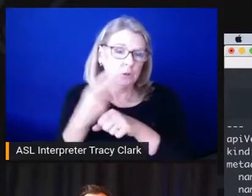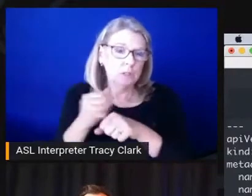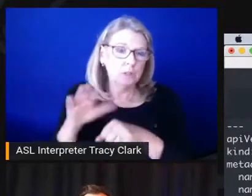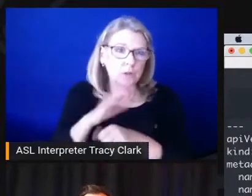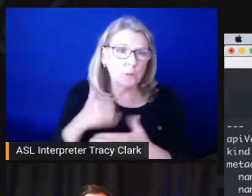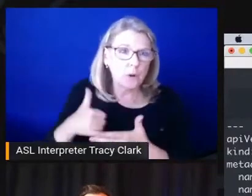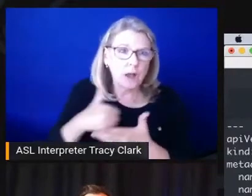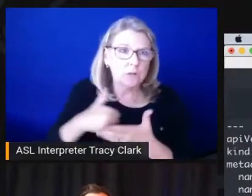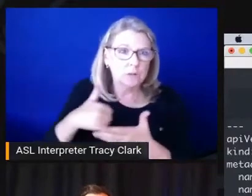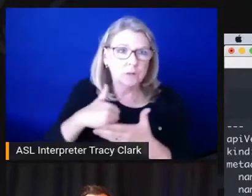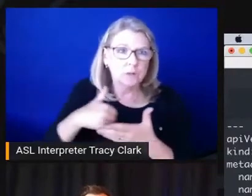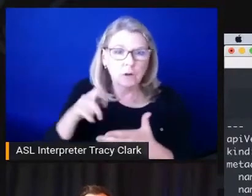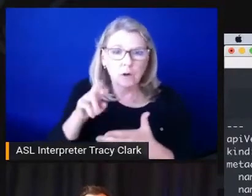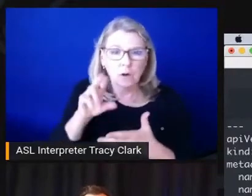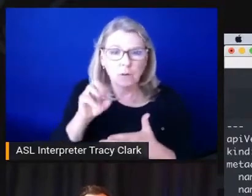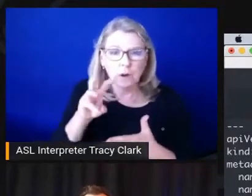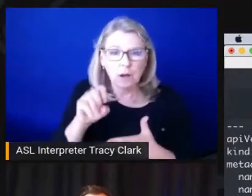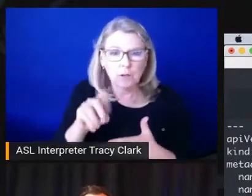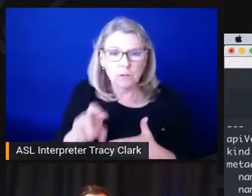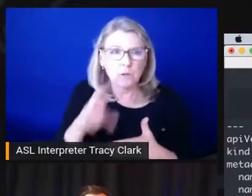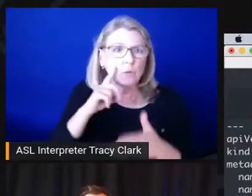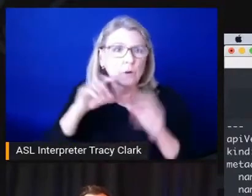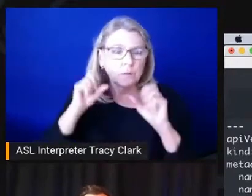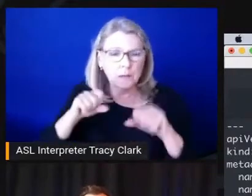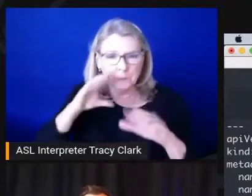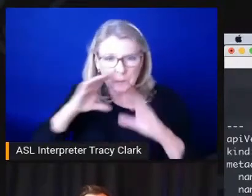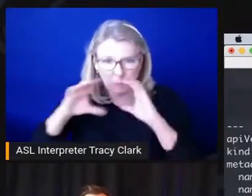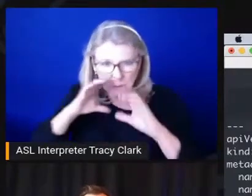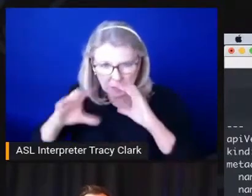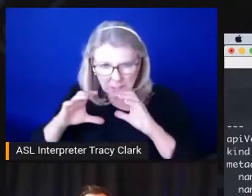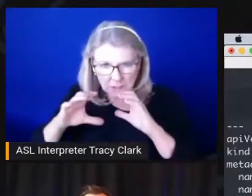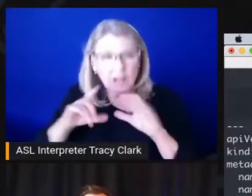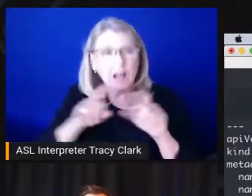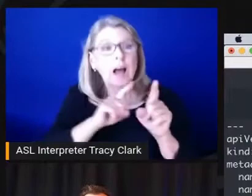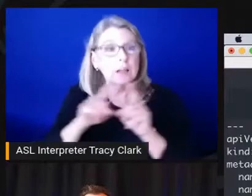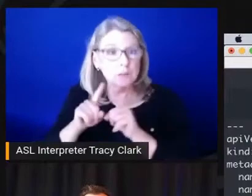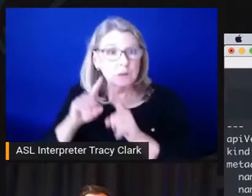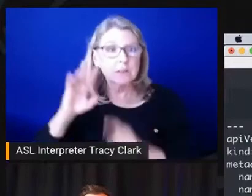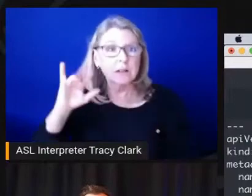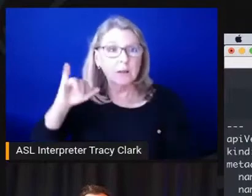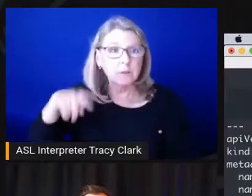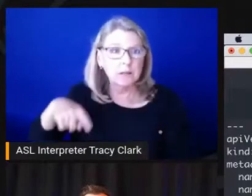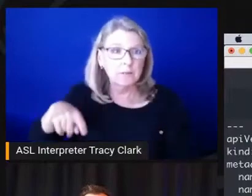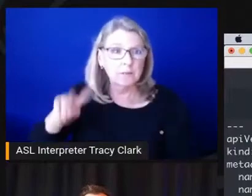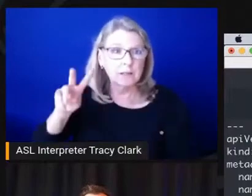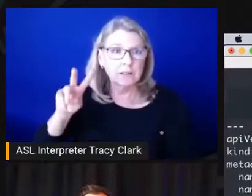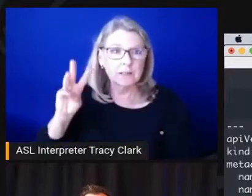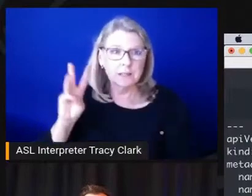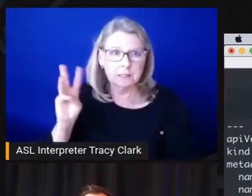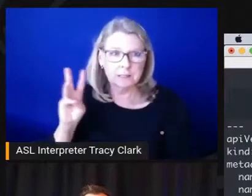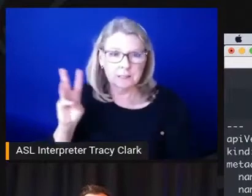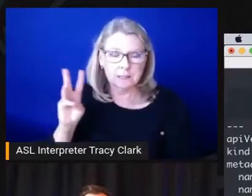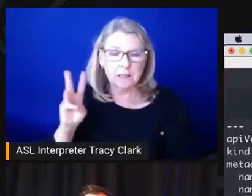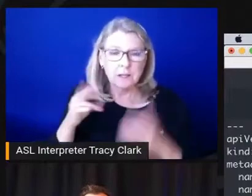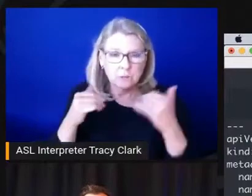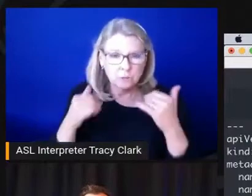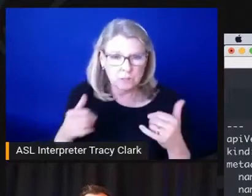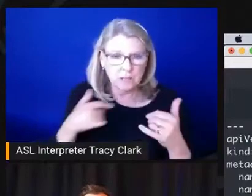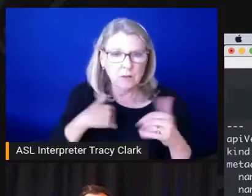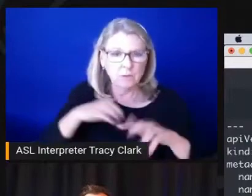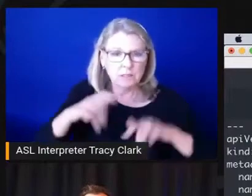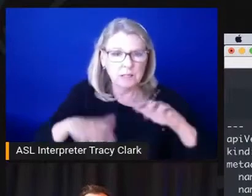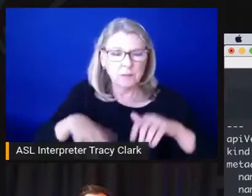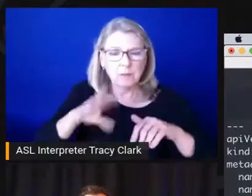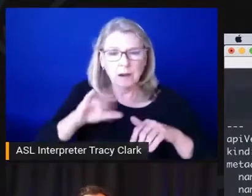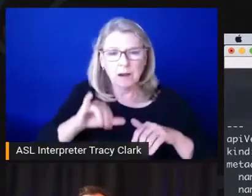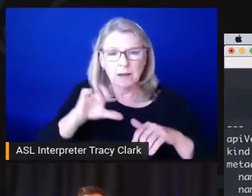to your application, as well as an IPv6. And today we only support target type IP mode. We are